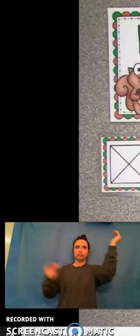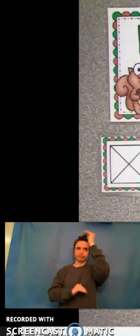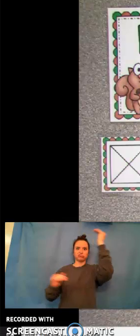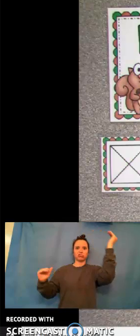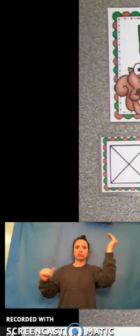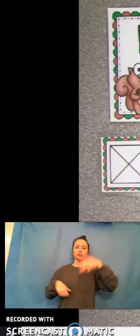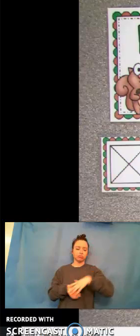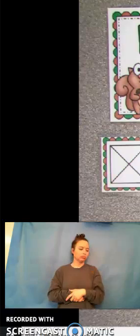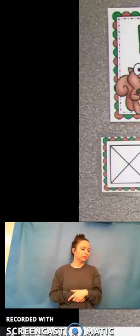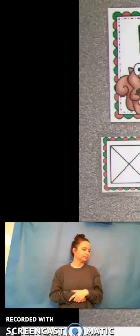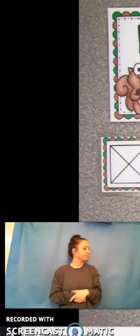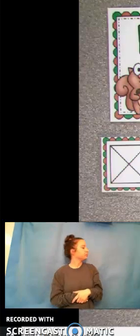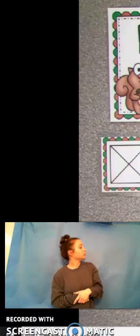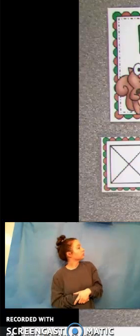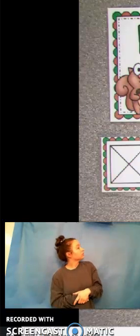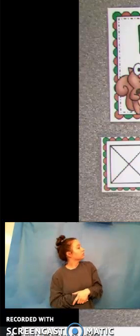All right, let's look at this square.